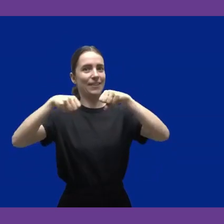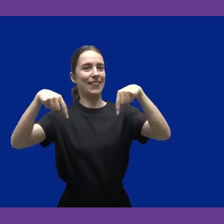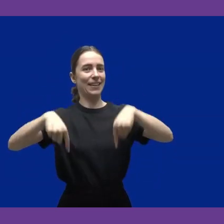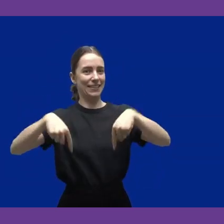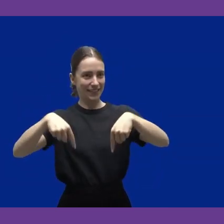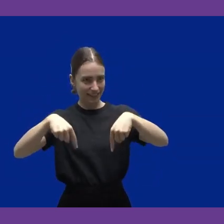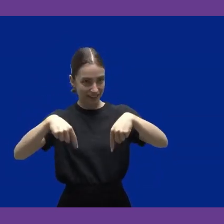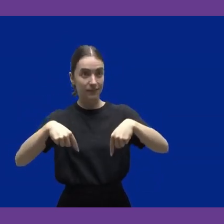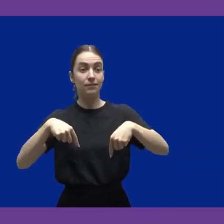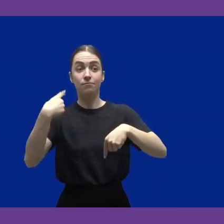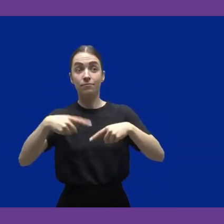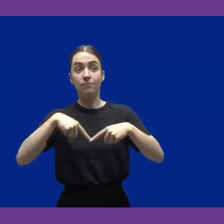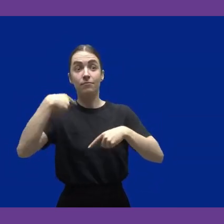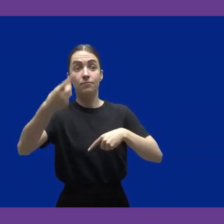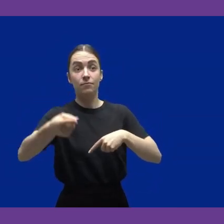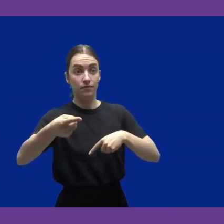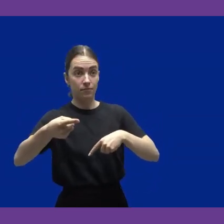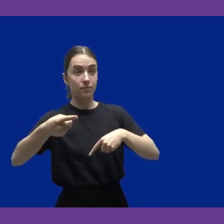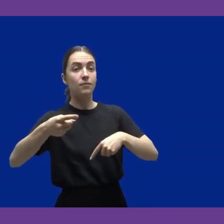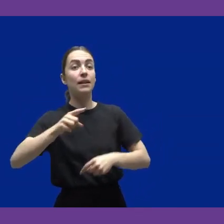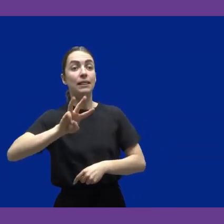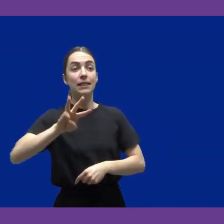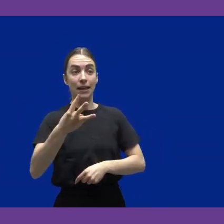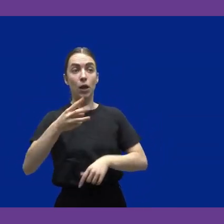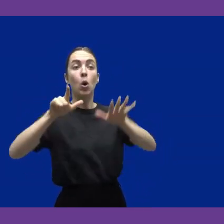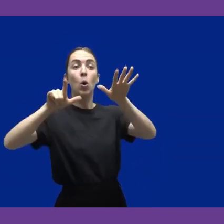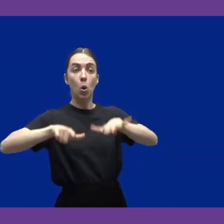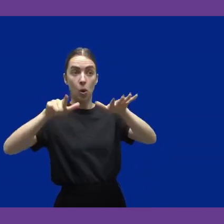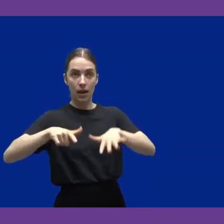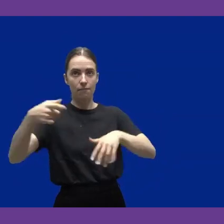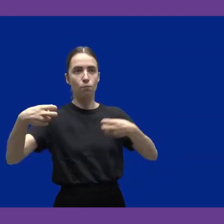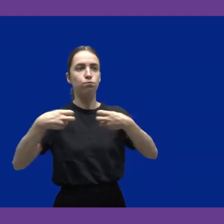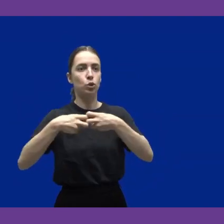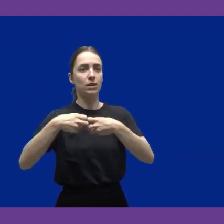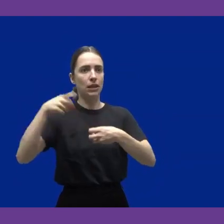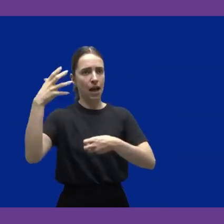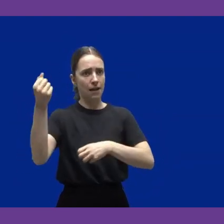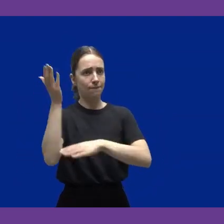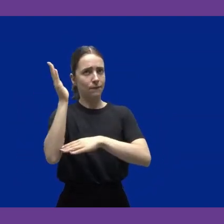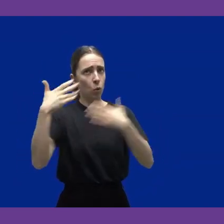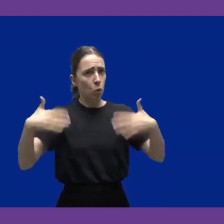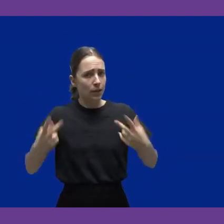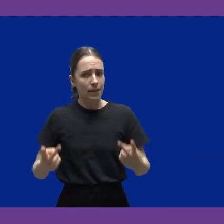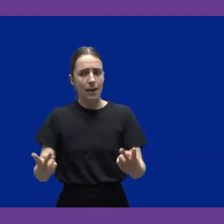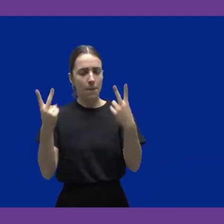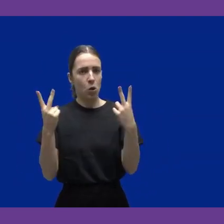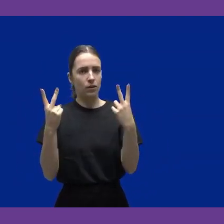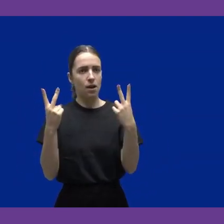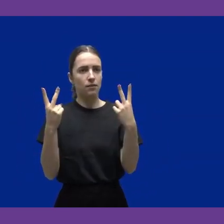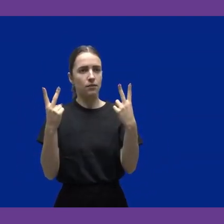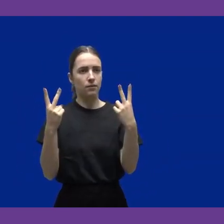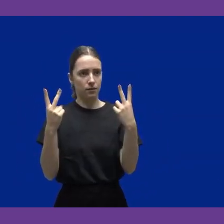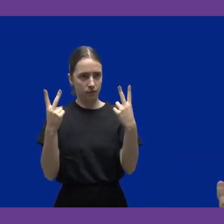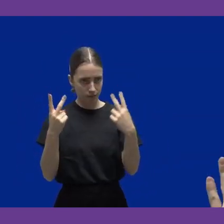in Brussels. There will be a big conference from the AccessibleEU project. Many of us will be present there, so it's the